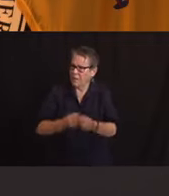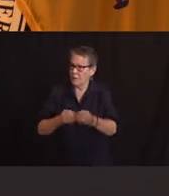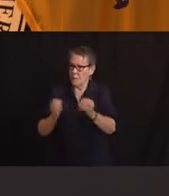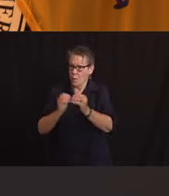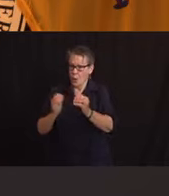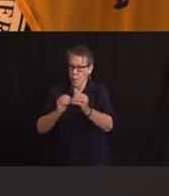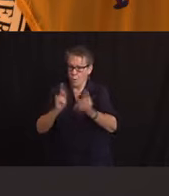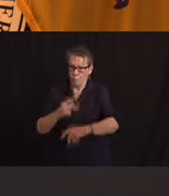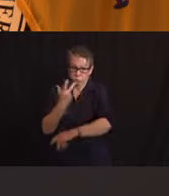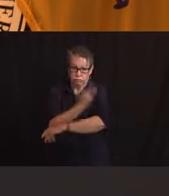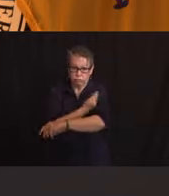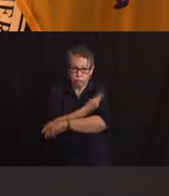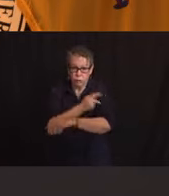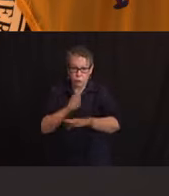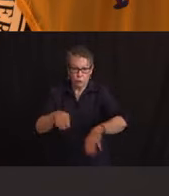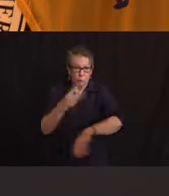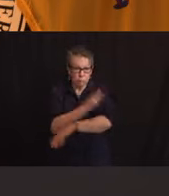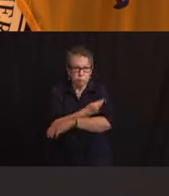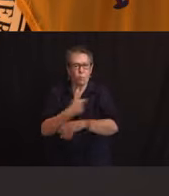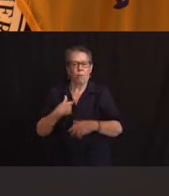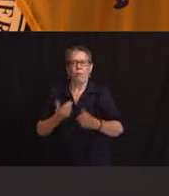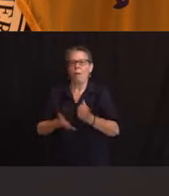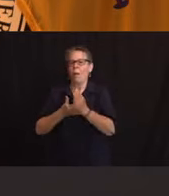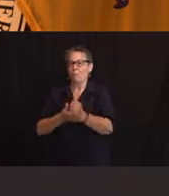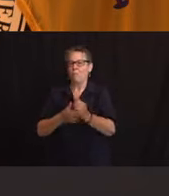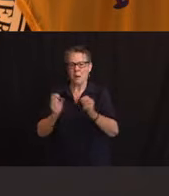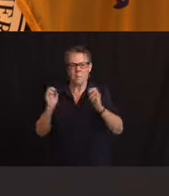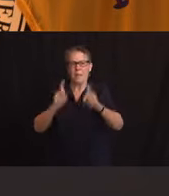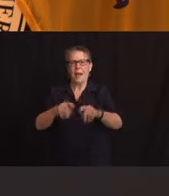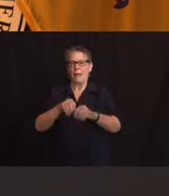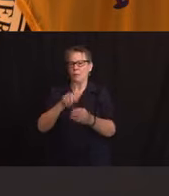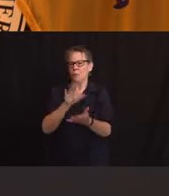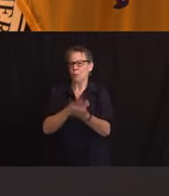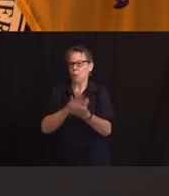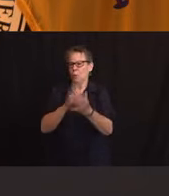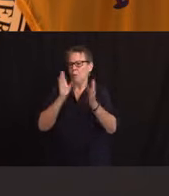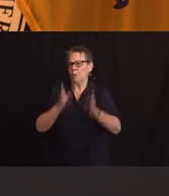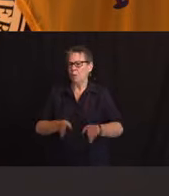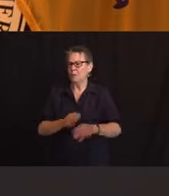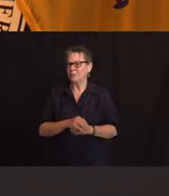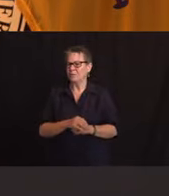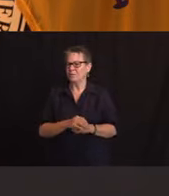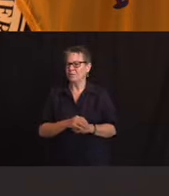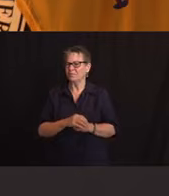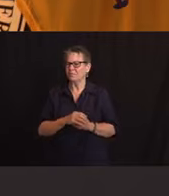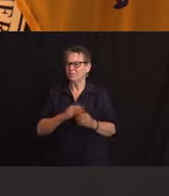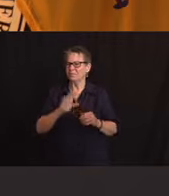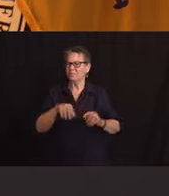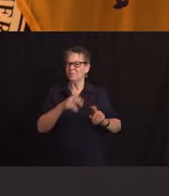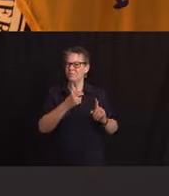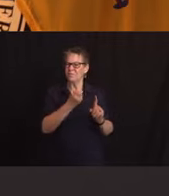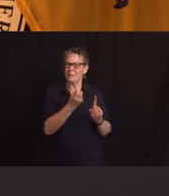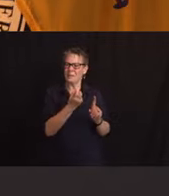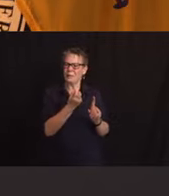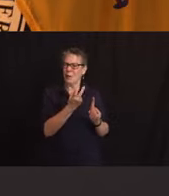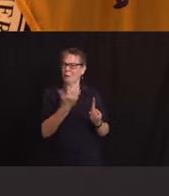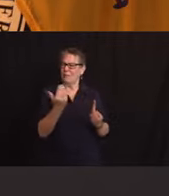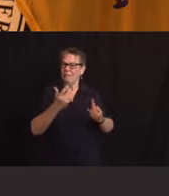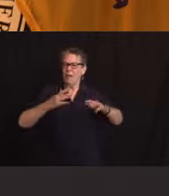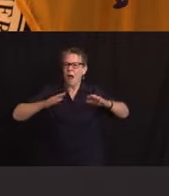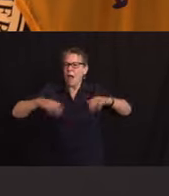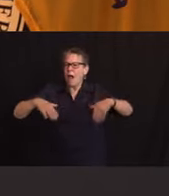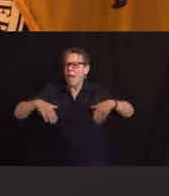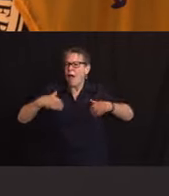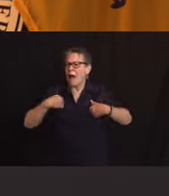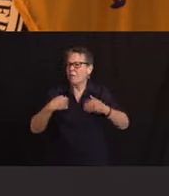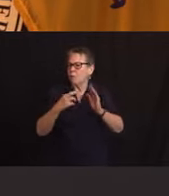Whether they could just show up, I referenced this, and I think Judy did as well. The department has not yet put guidance out, so bear with us on that. There's going to